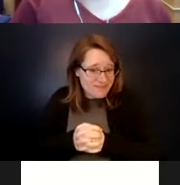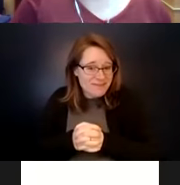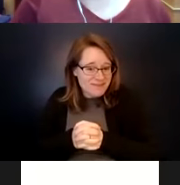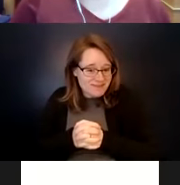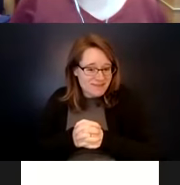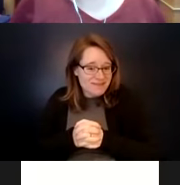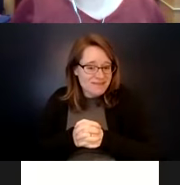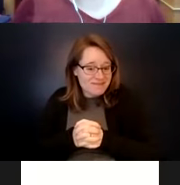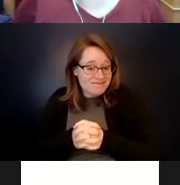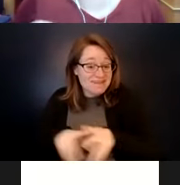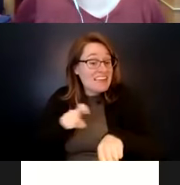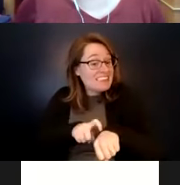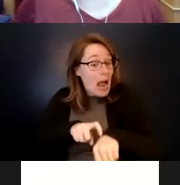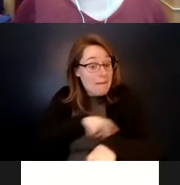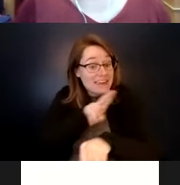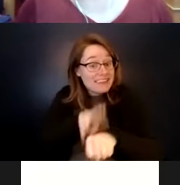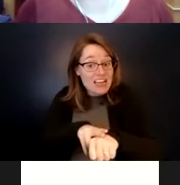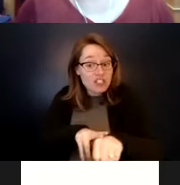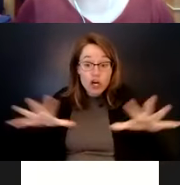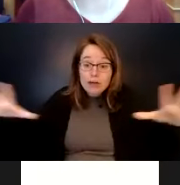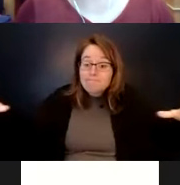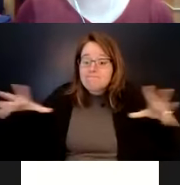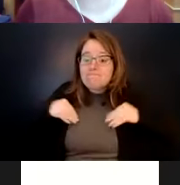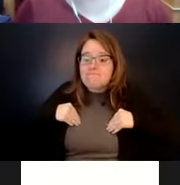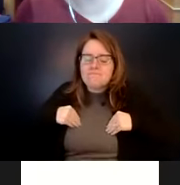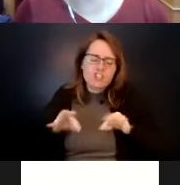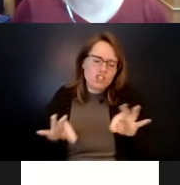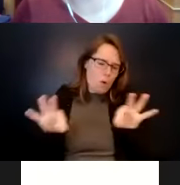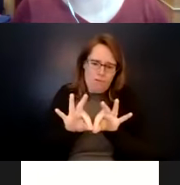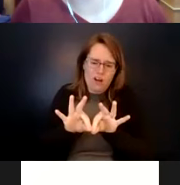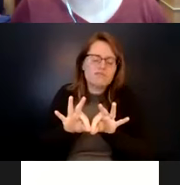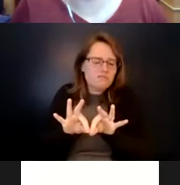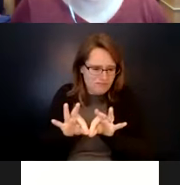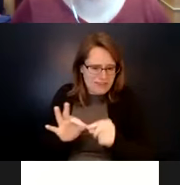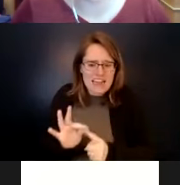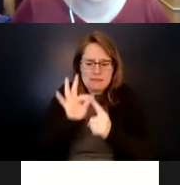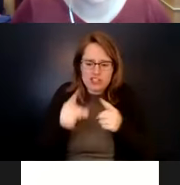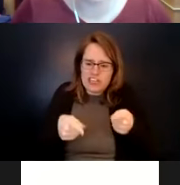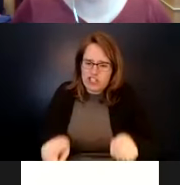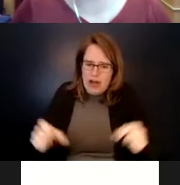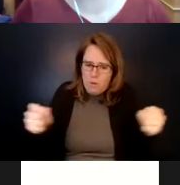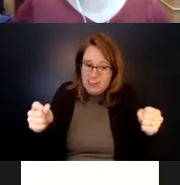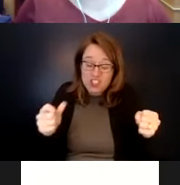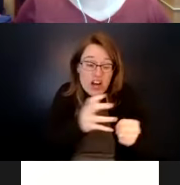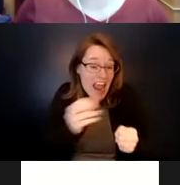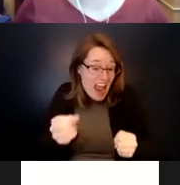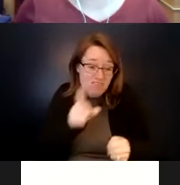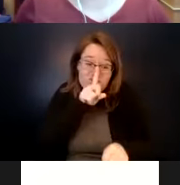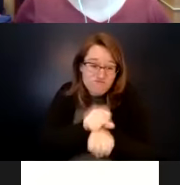Spending time in nature is so important, especially in the winter, and it really can give you a